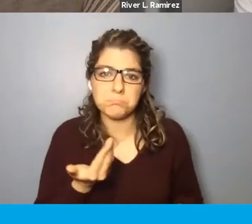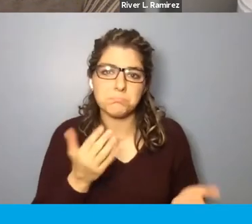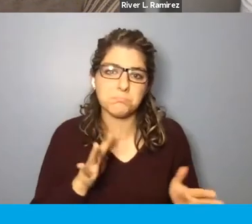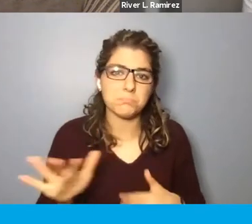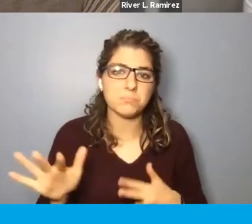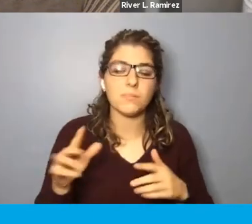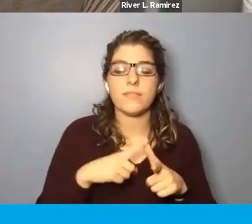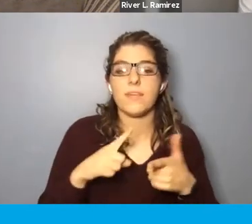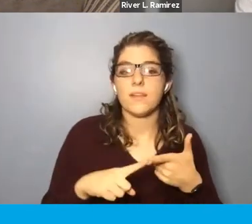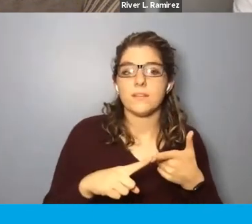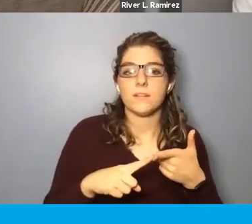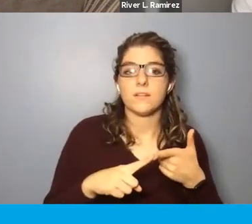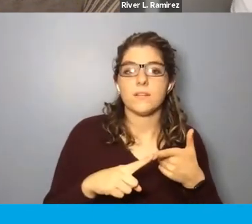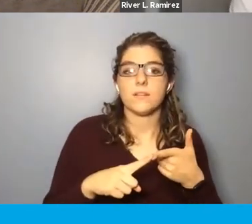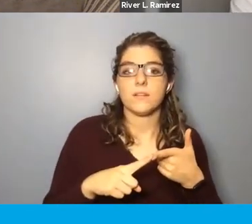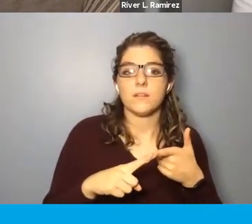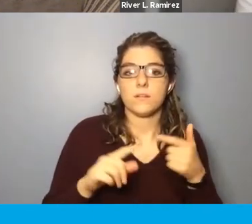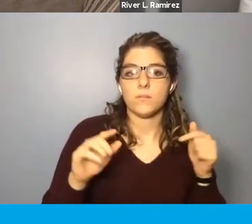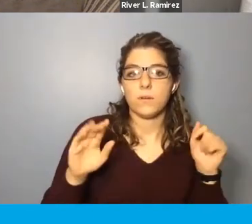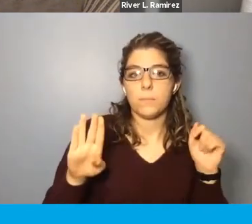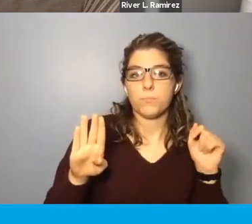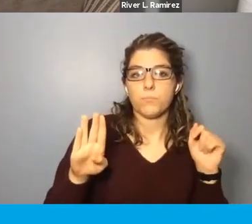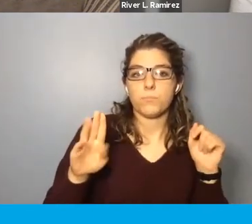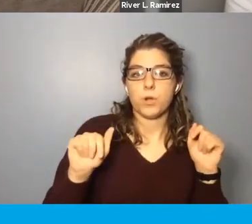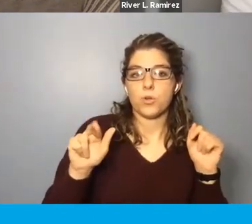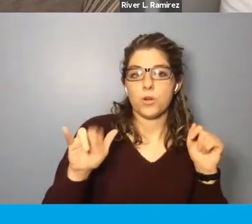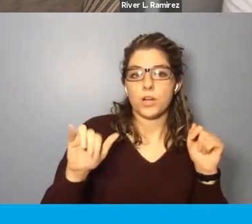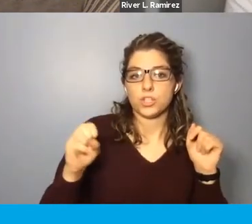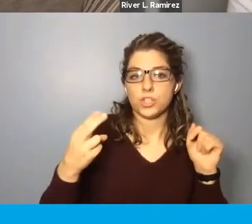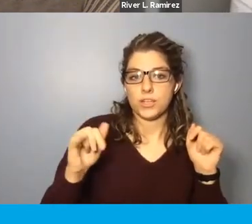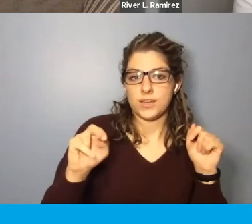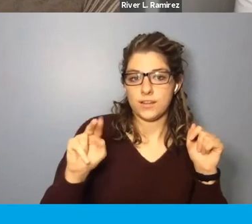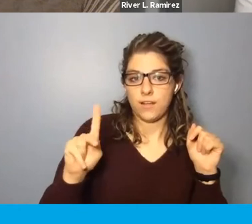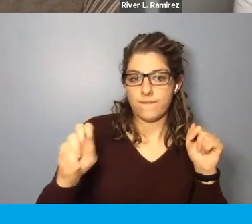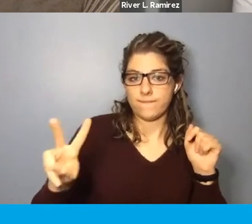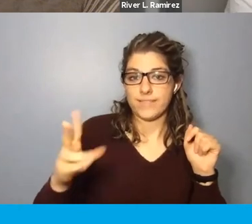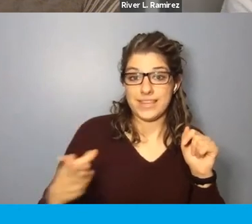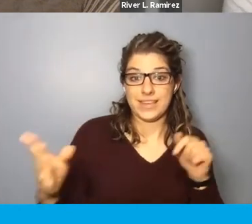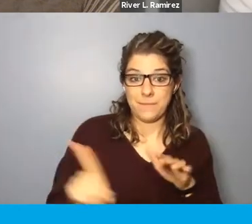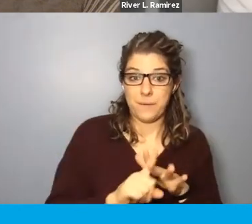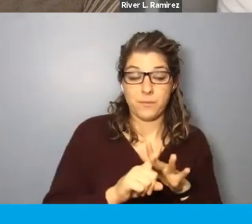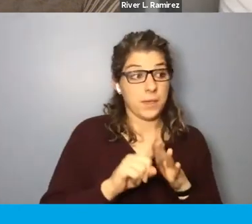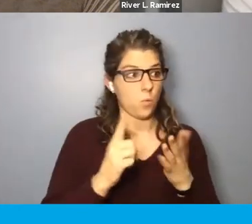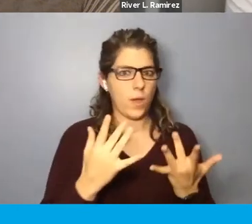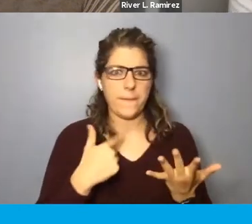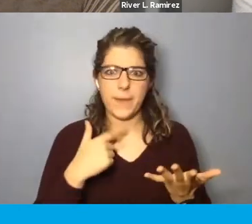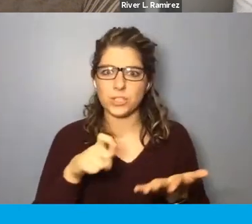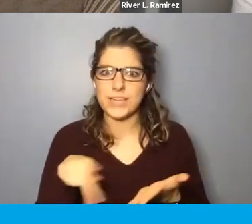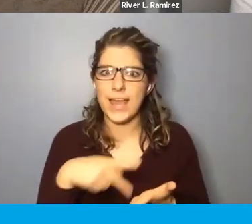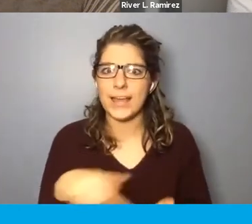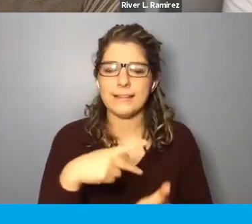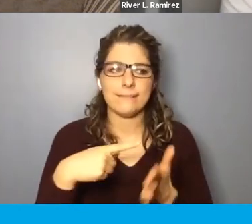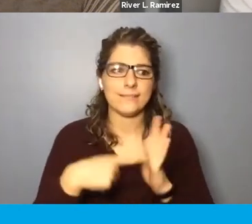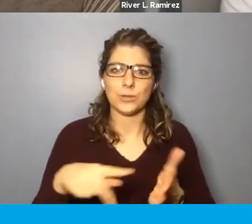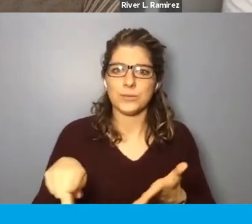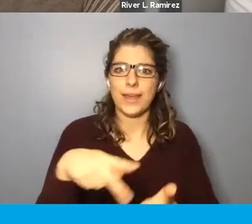the Baryshnikov thing came in, and I was like, wait, maybe I should dance. Maybe this is a sign to